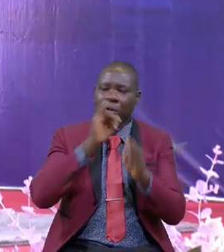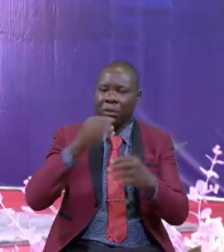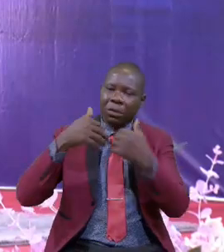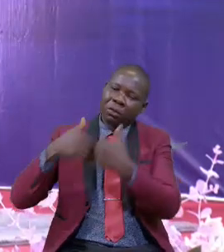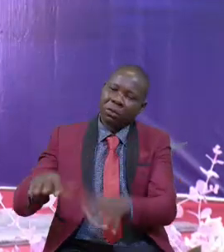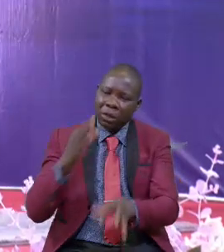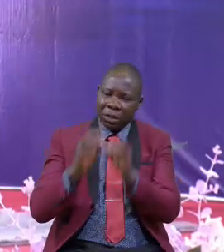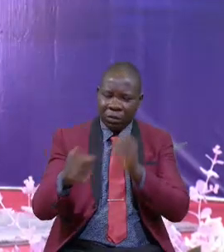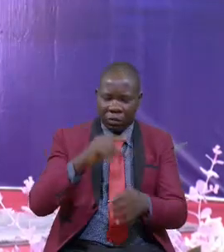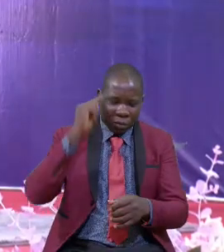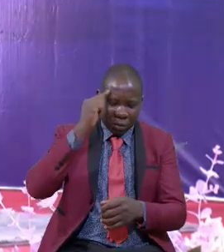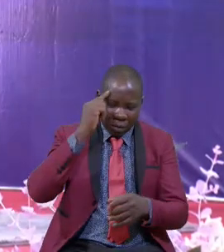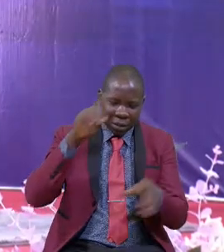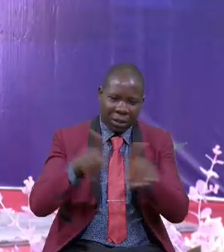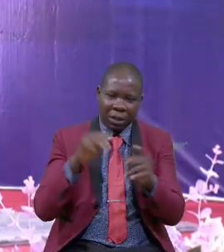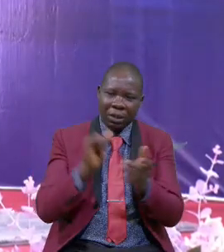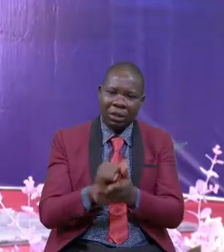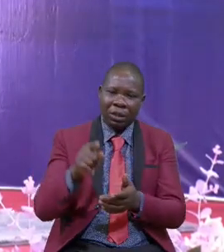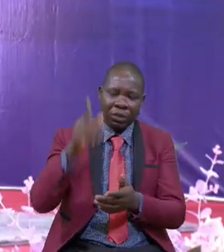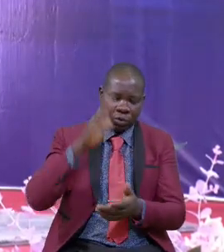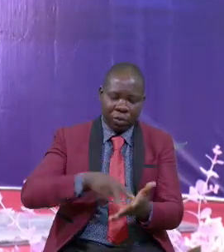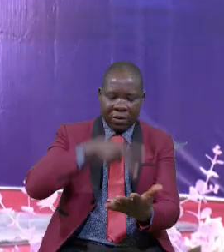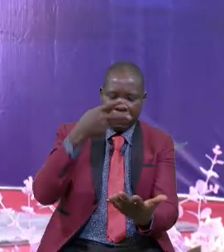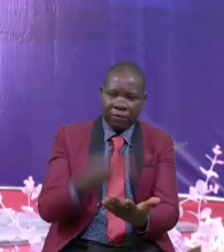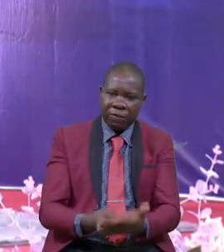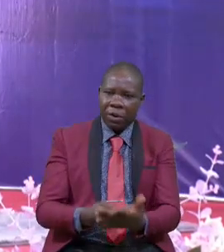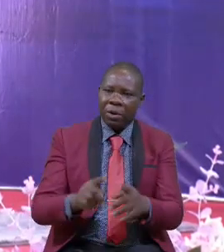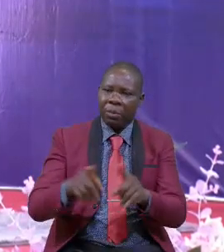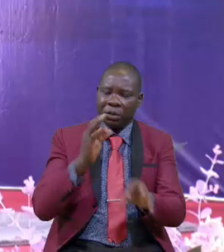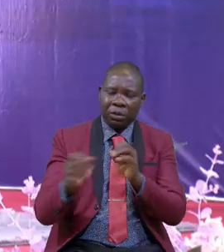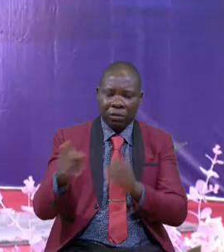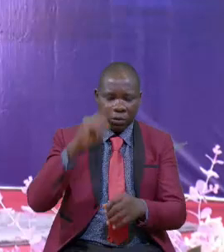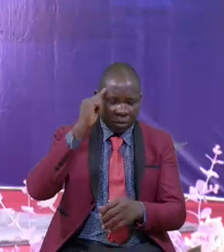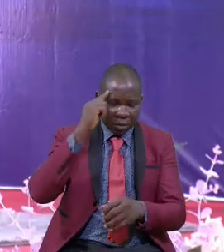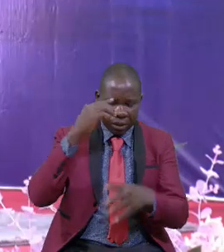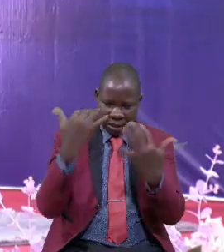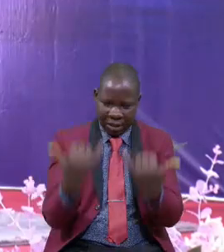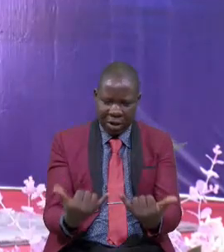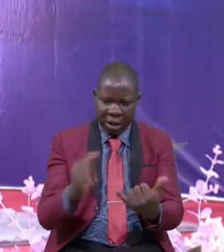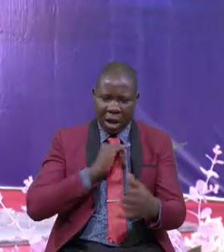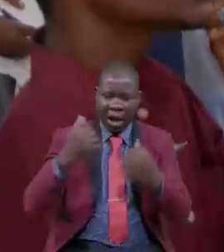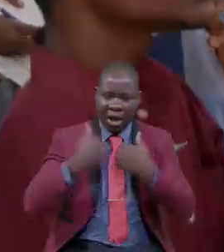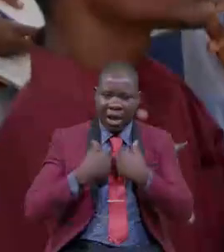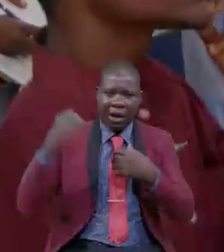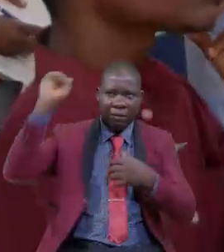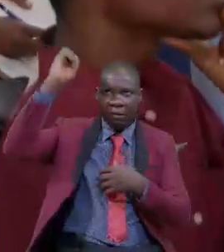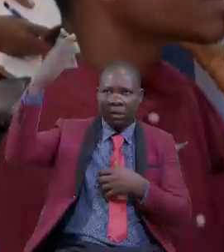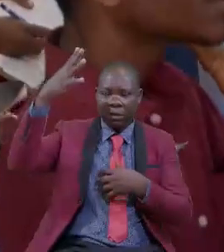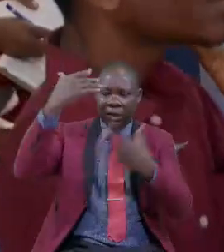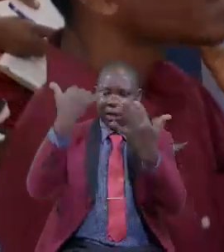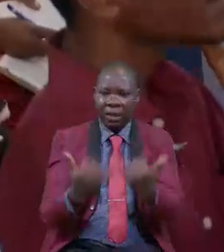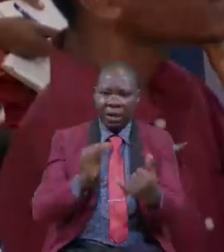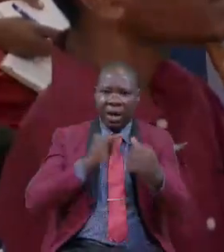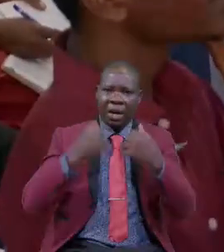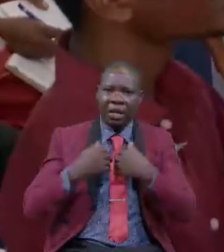you think, now I have grace. Now I have greater grace. Now